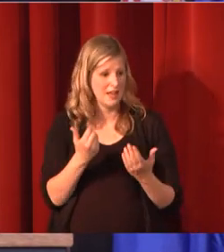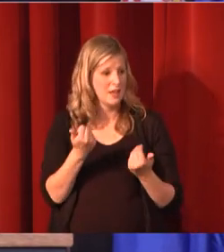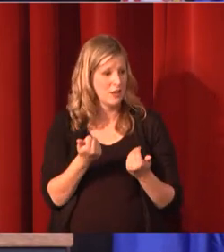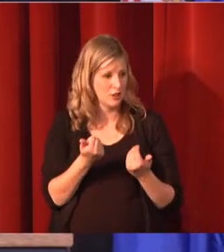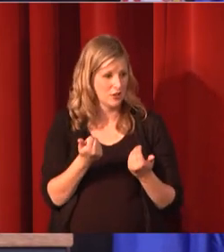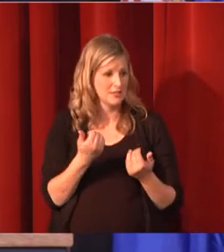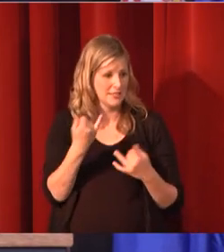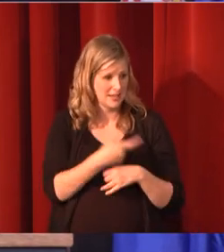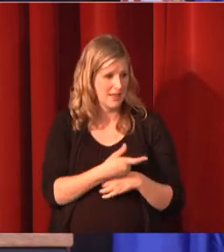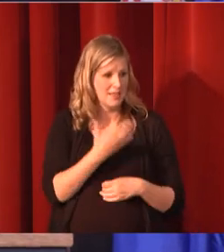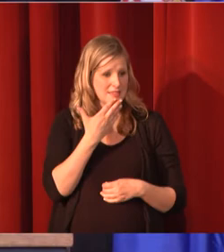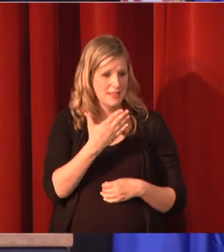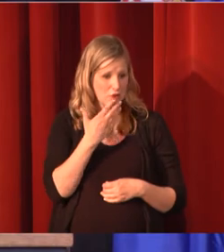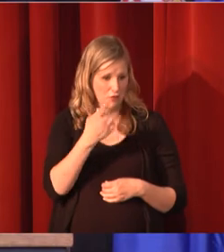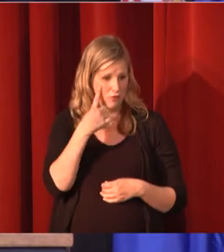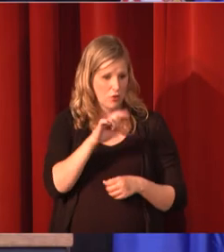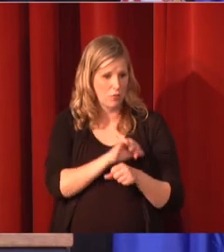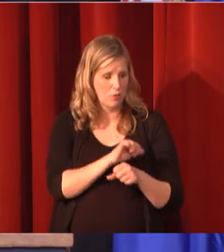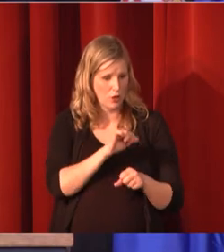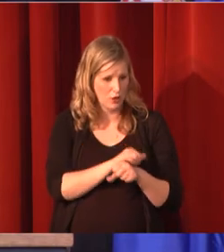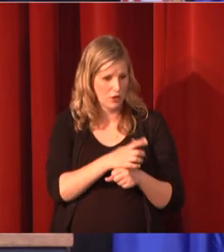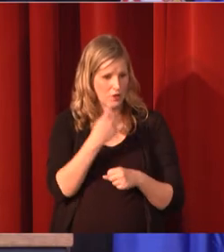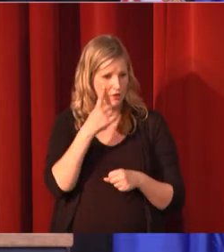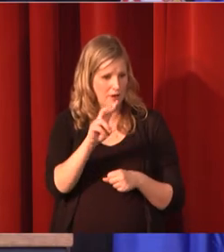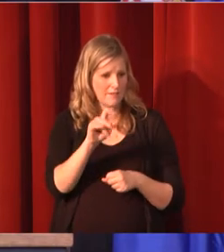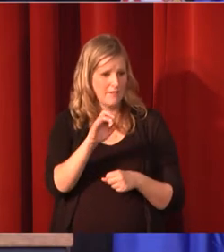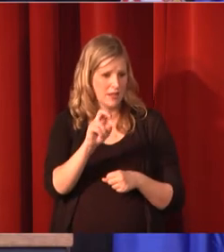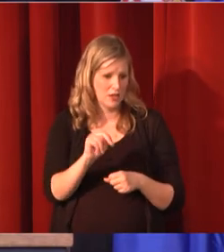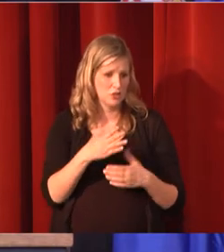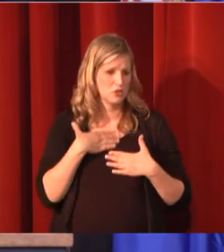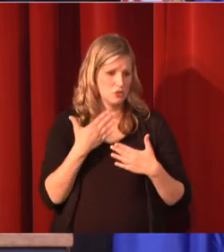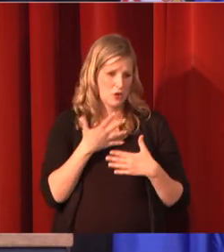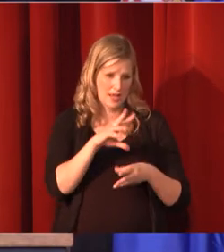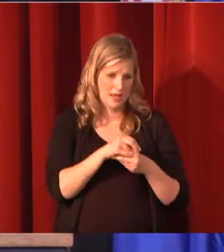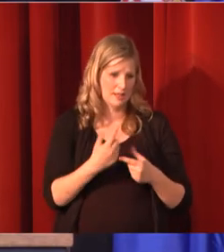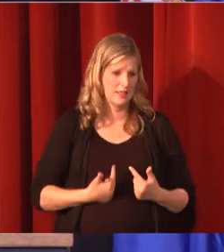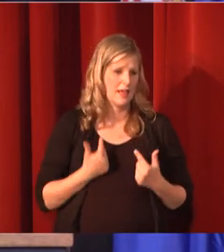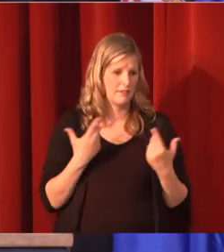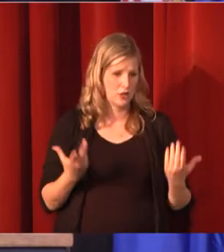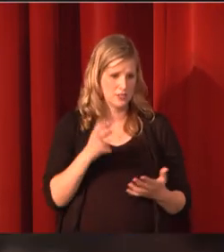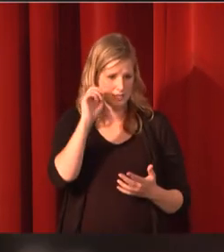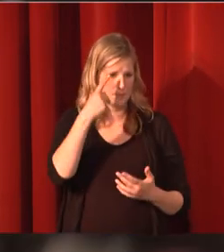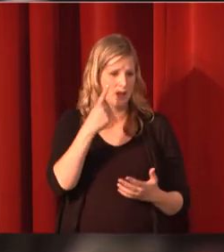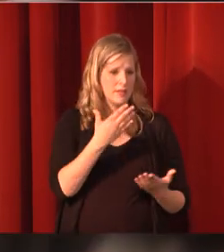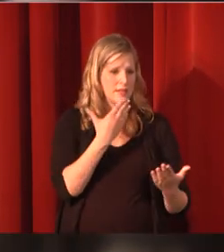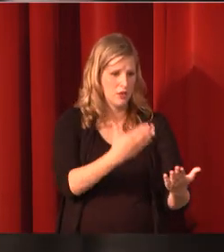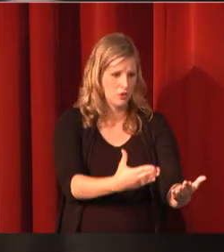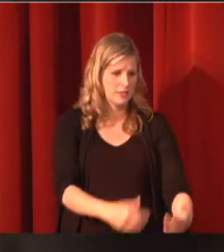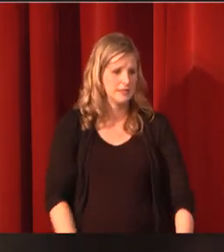thank you for your work to keep Vivian's joy alive in st. Paul